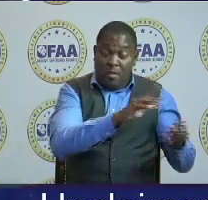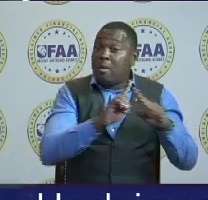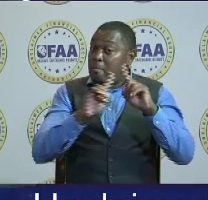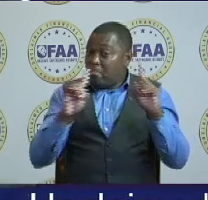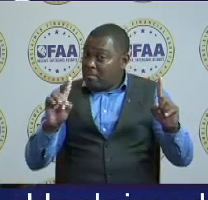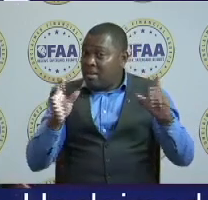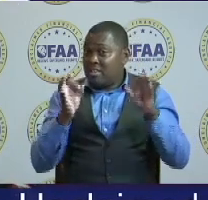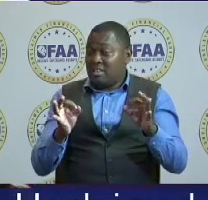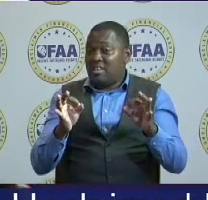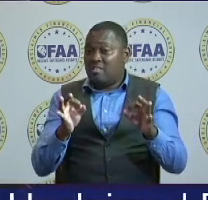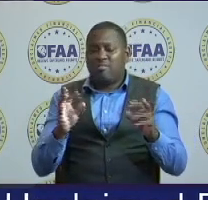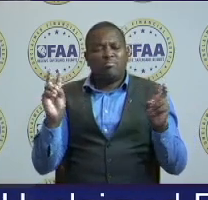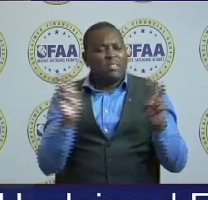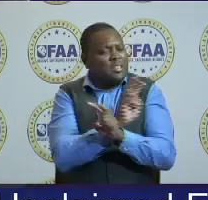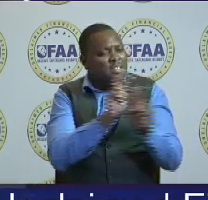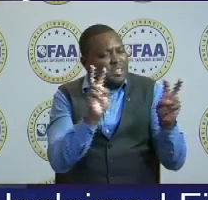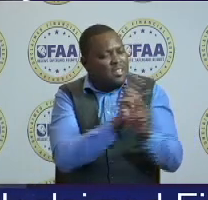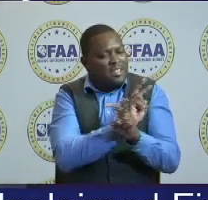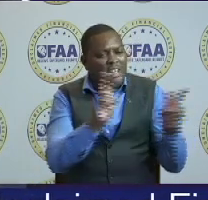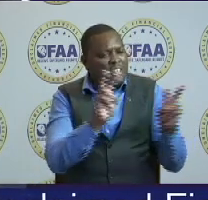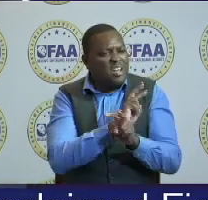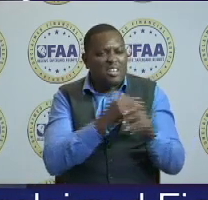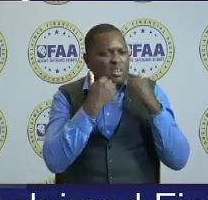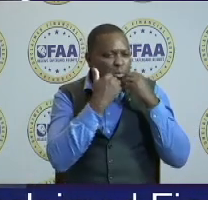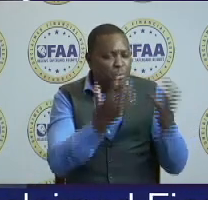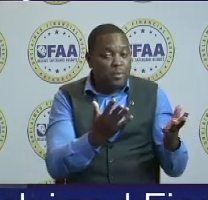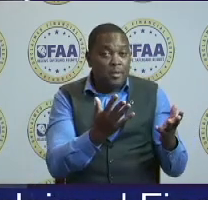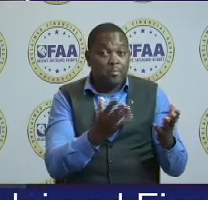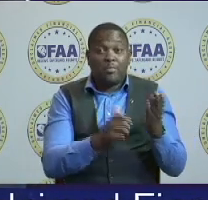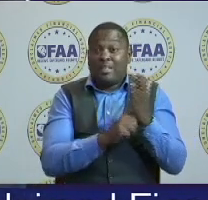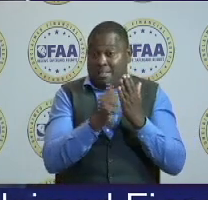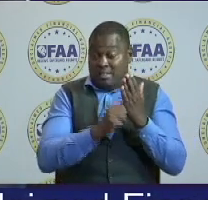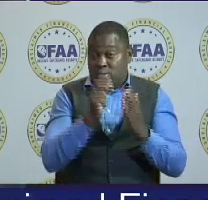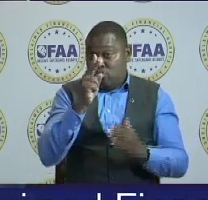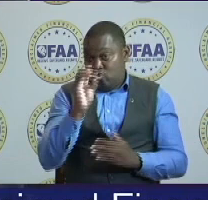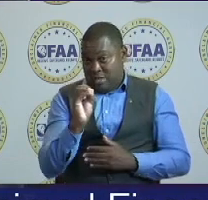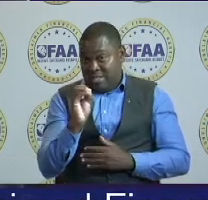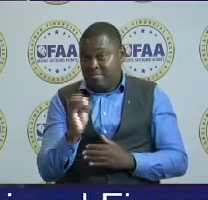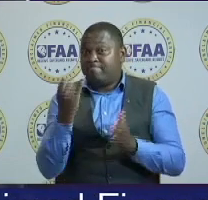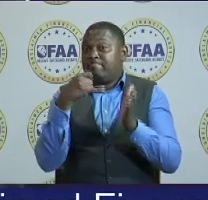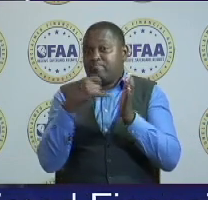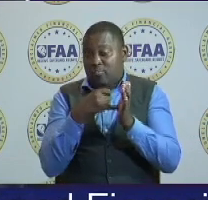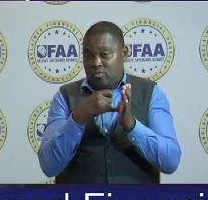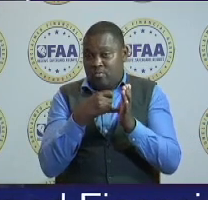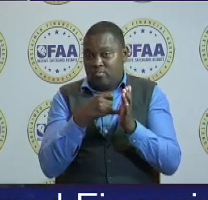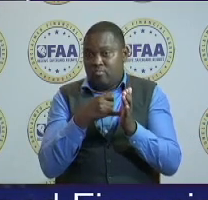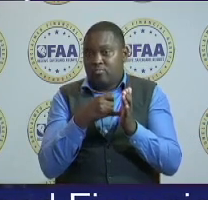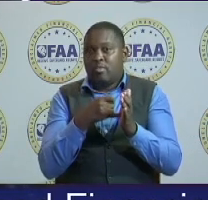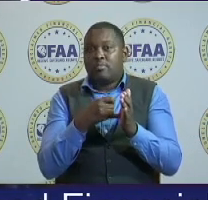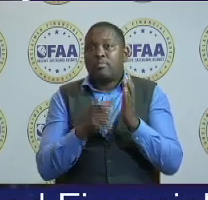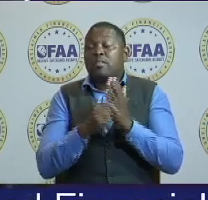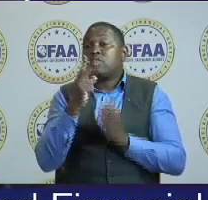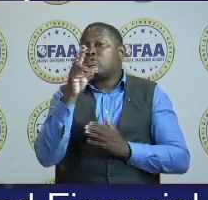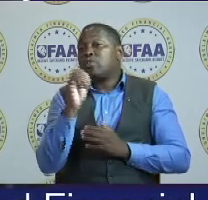reason you can't find this person, then Section 20 kicks in. Now, Section 20 tells you